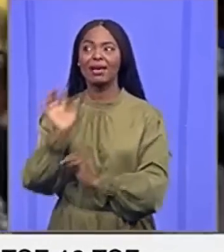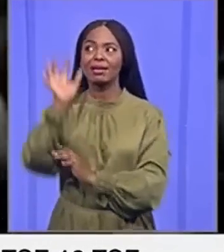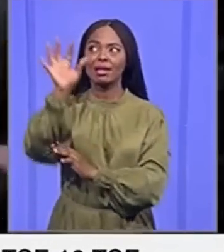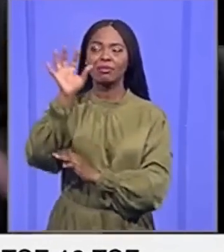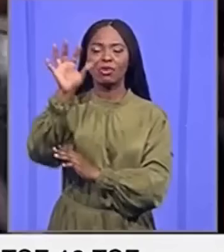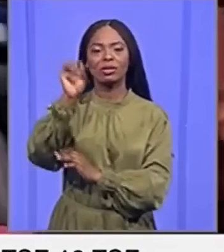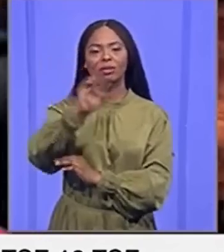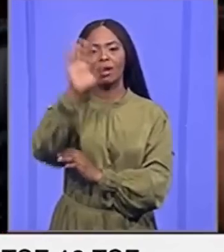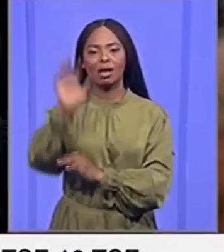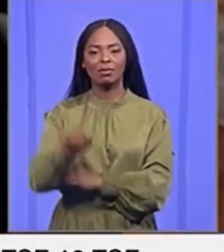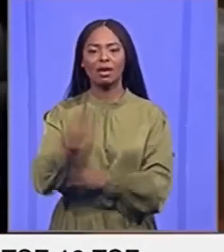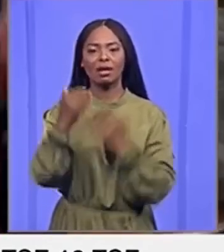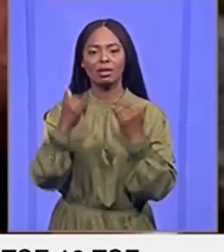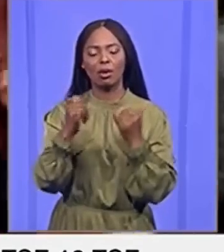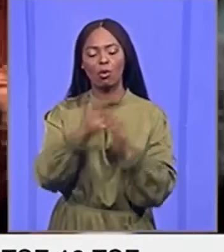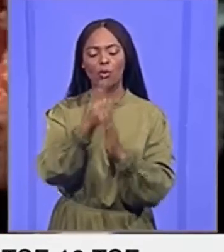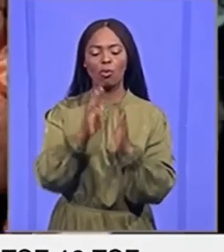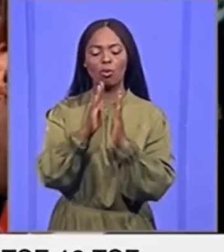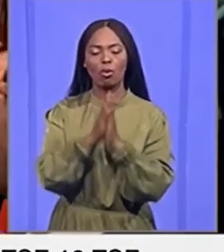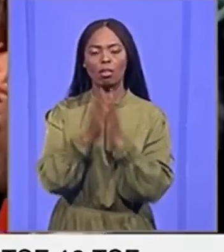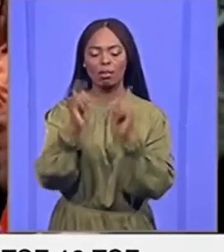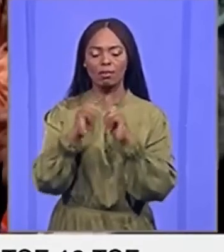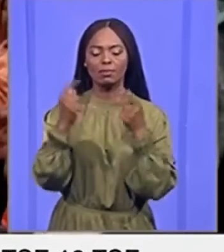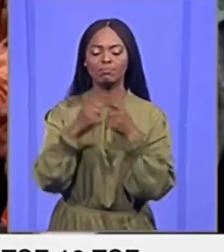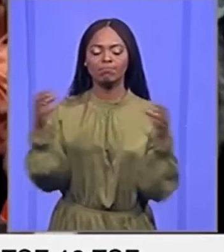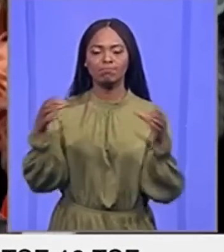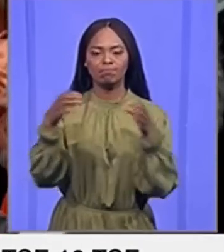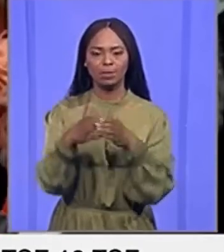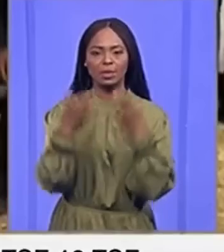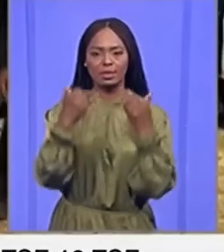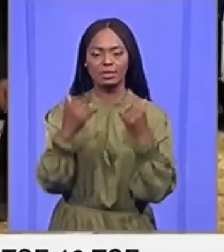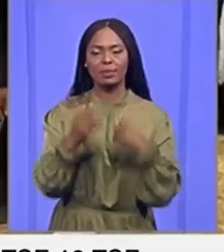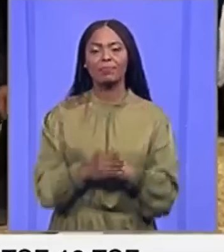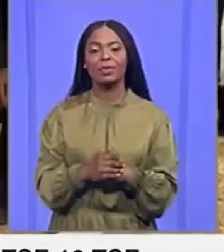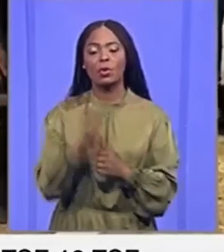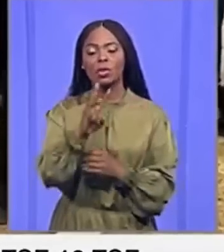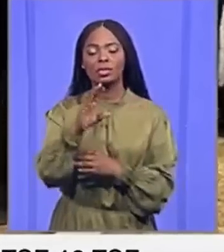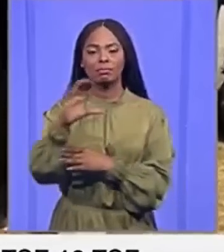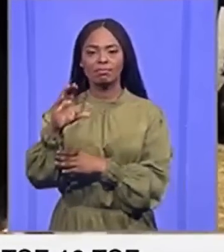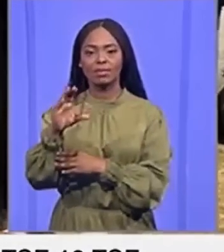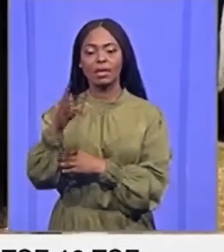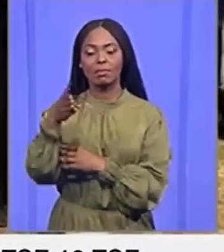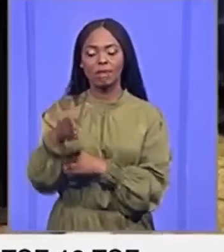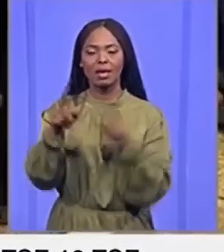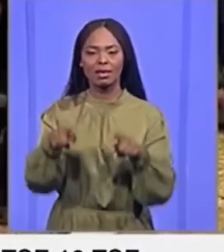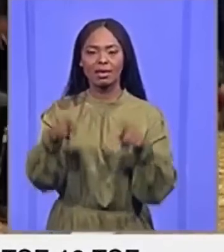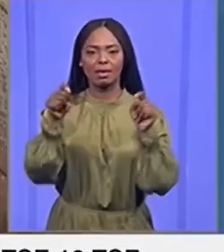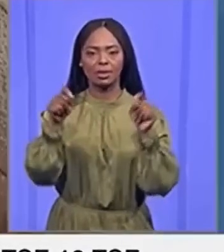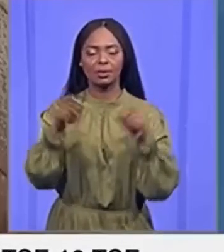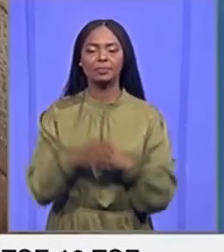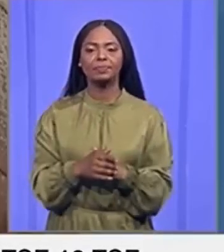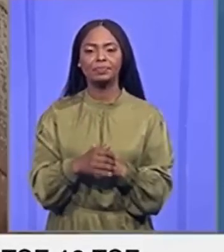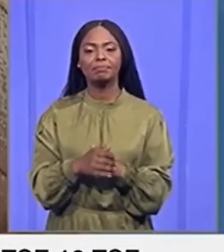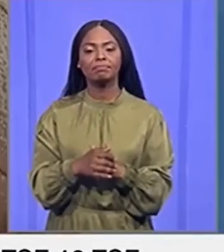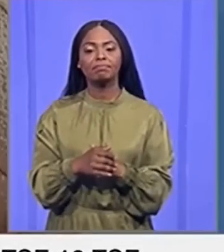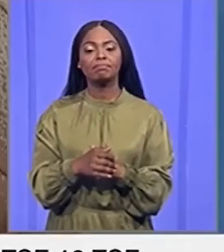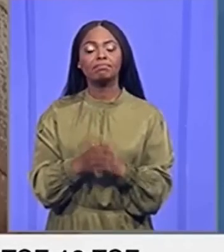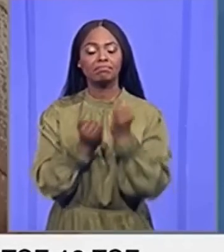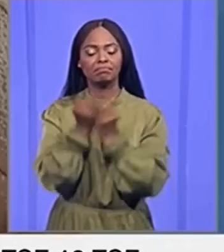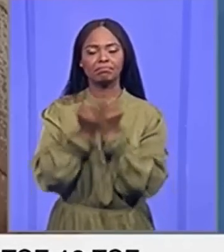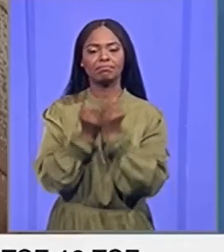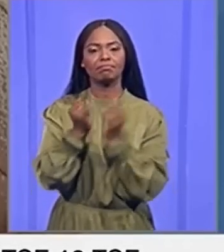12 tse tlang go ba le kabelo tournamenteng ya mohope wa lefatshe o tlang ho tshwarelwa Cape Town kgweding ena. Lenane lena la dibapadi Bongiwe